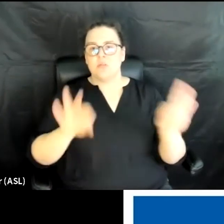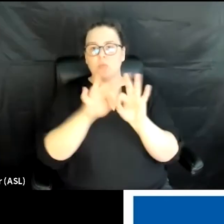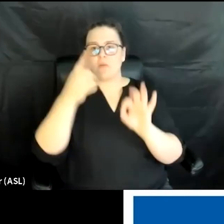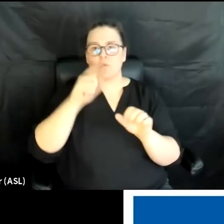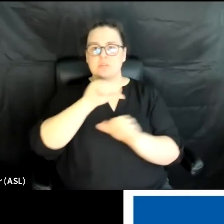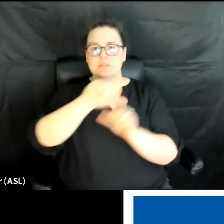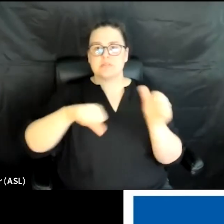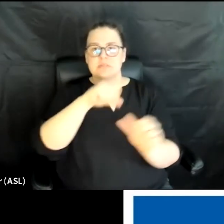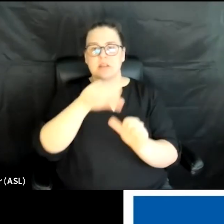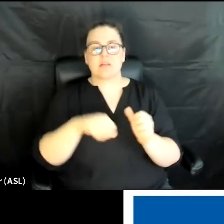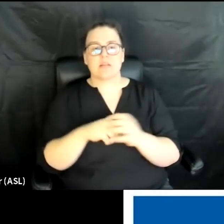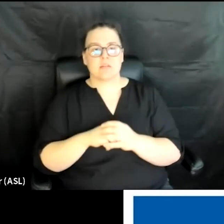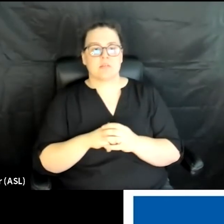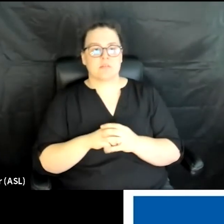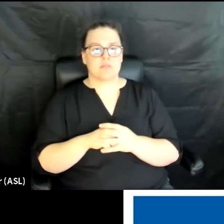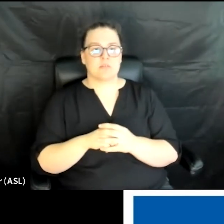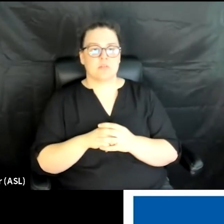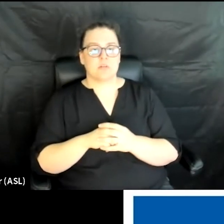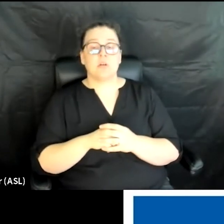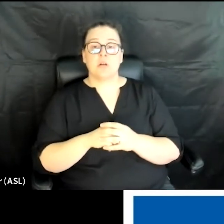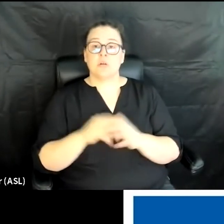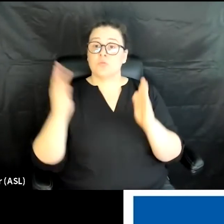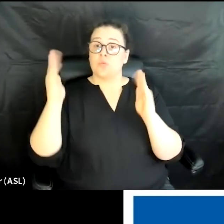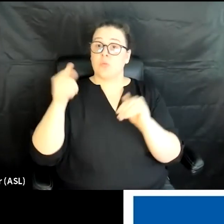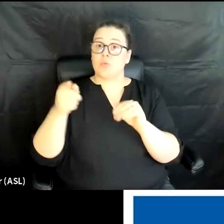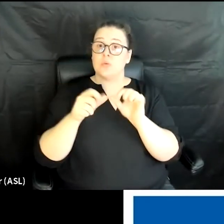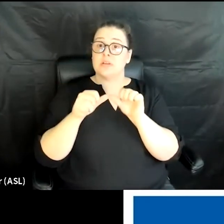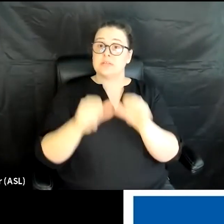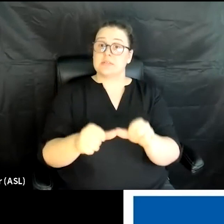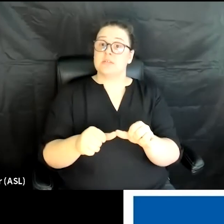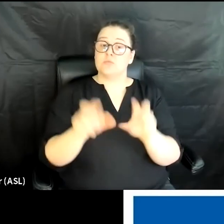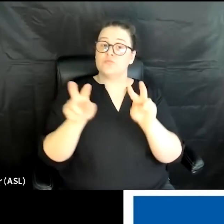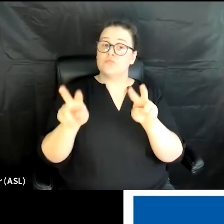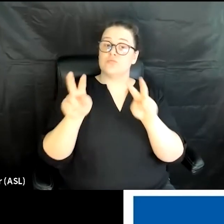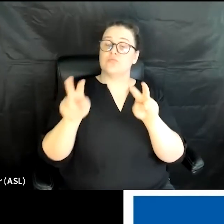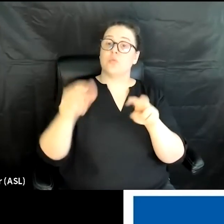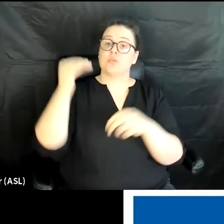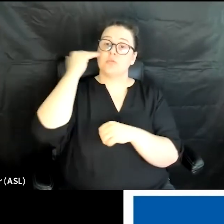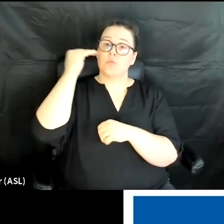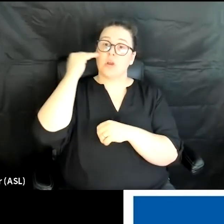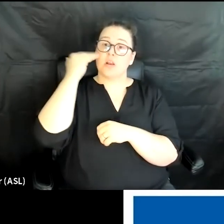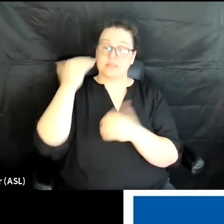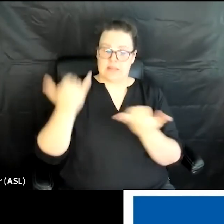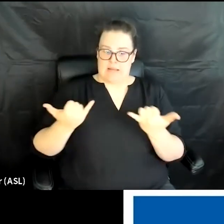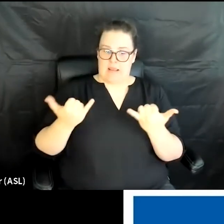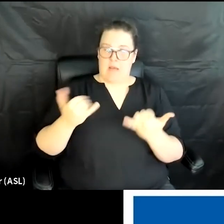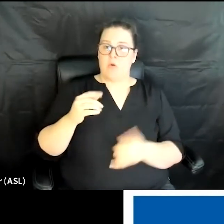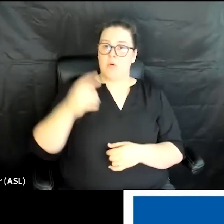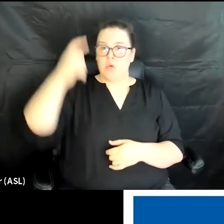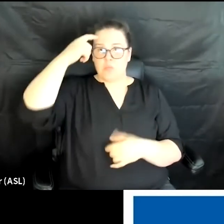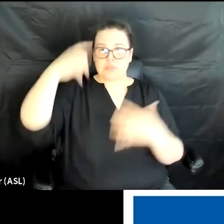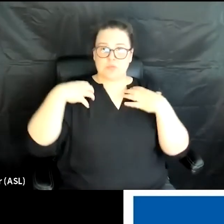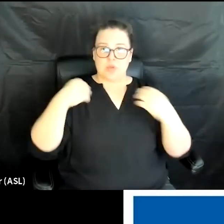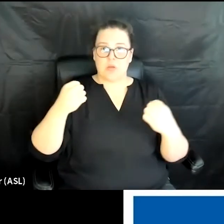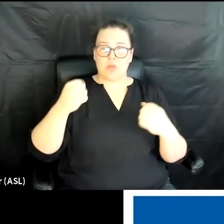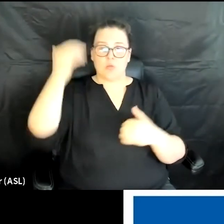So we'll hope that you'll continue to keep an eye on these awareness. This is Mental Health Awareness Month, so we're all sort of on